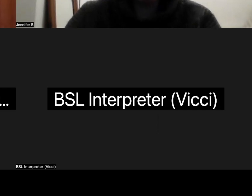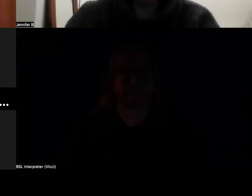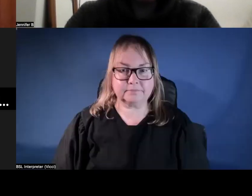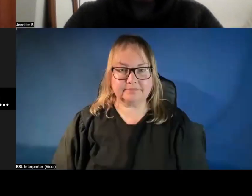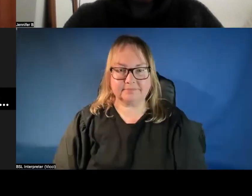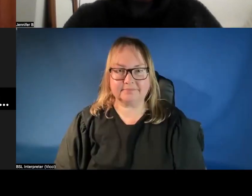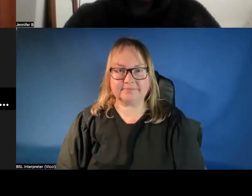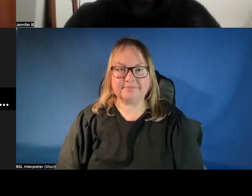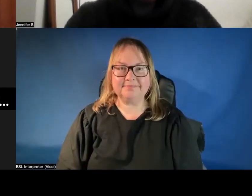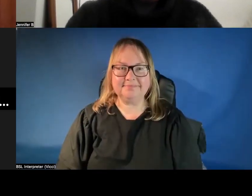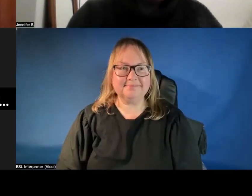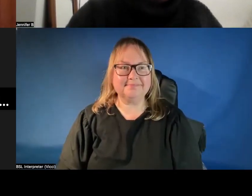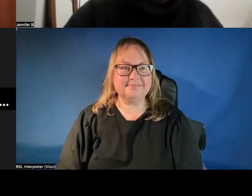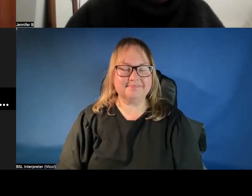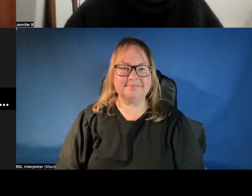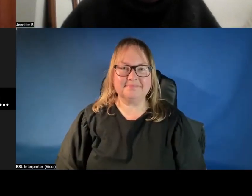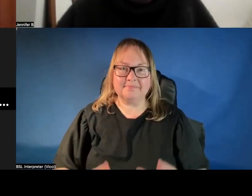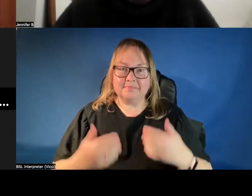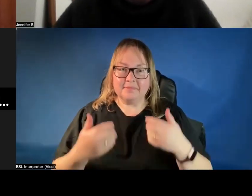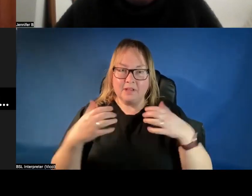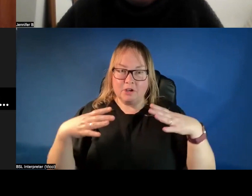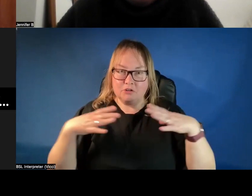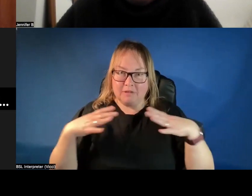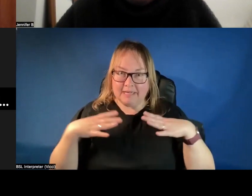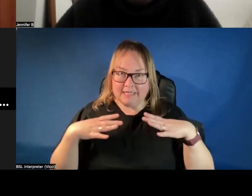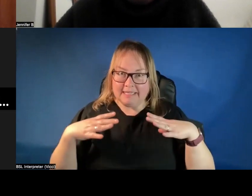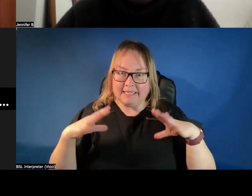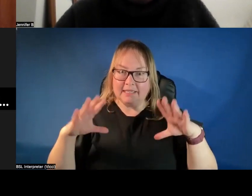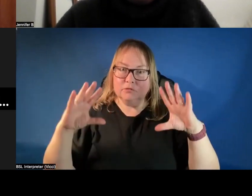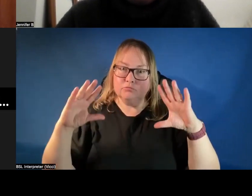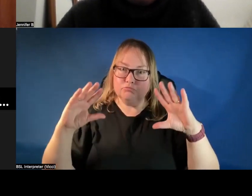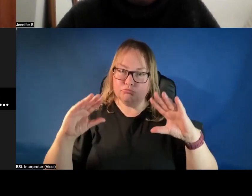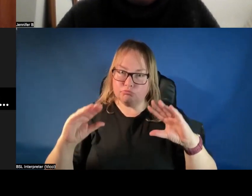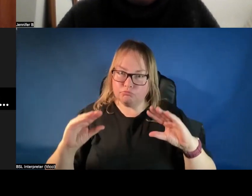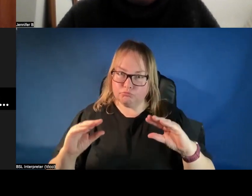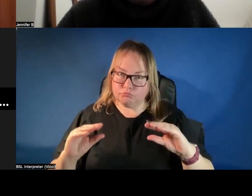Yeah, if you want to find a place to pause and make your way back.